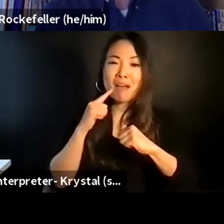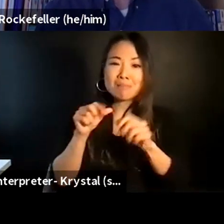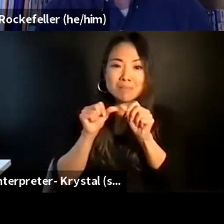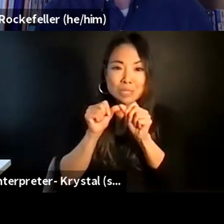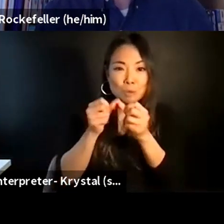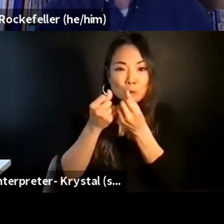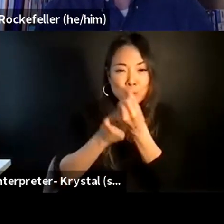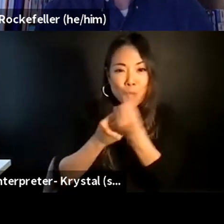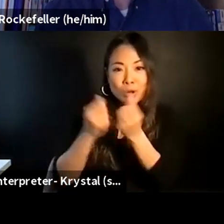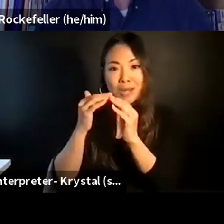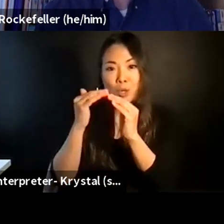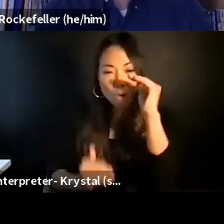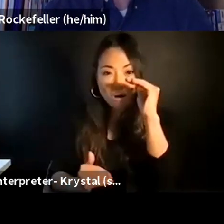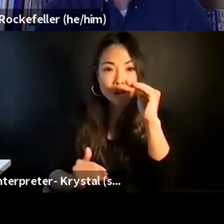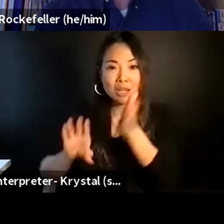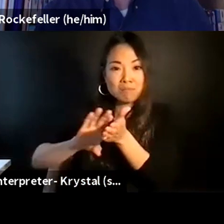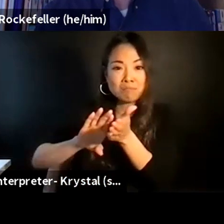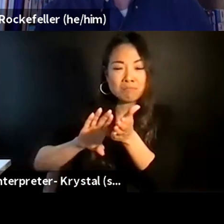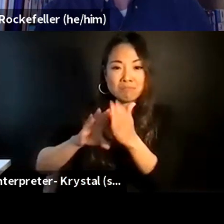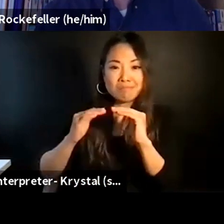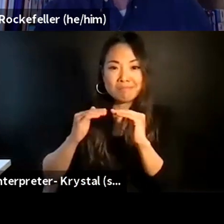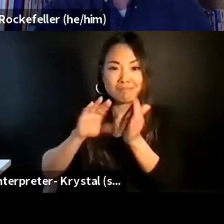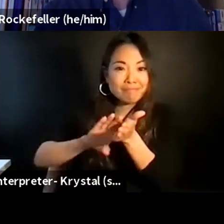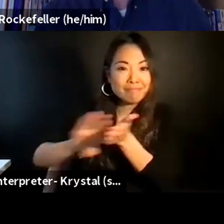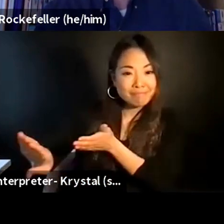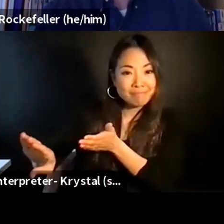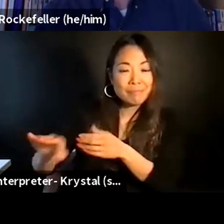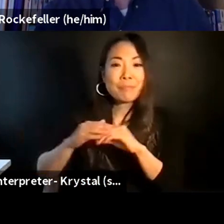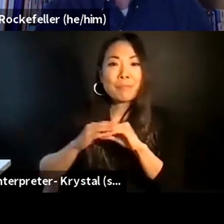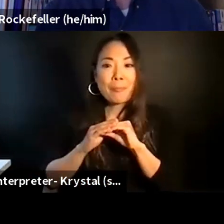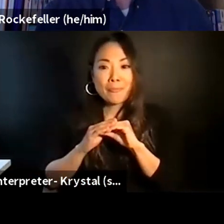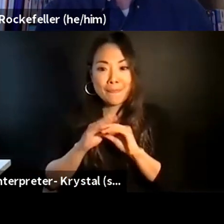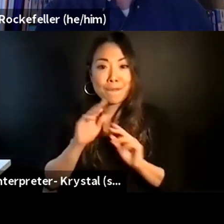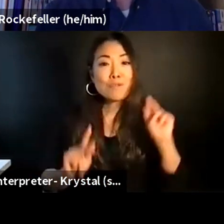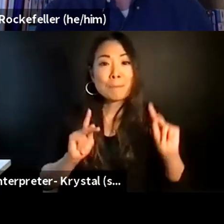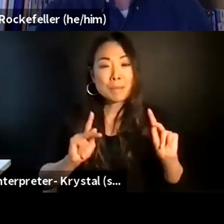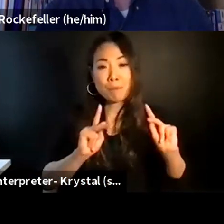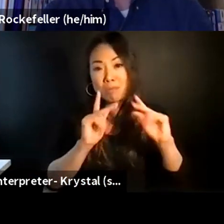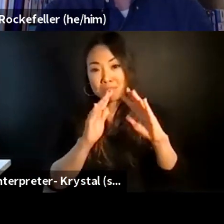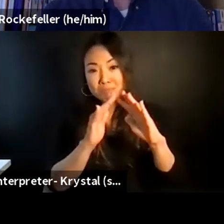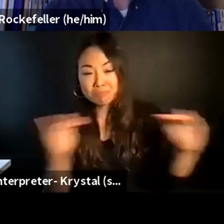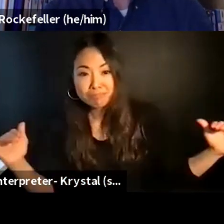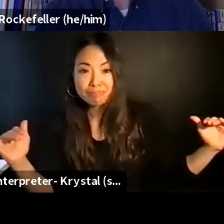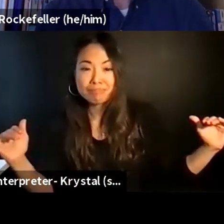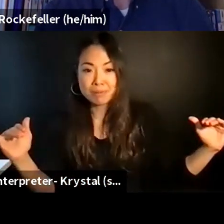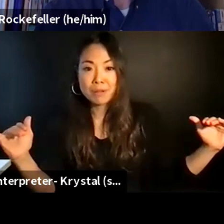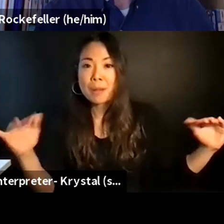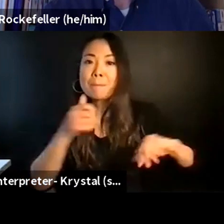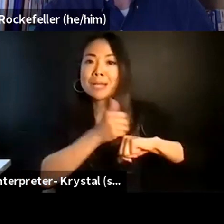inequality across any of the full range of human differences based on group identities.